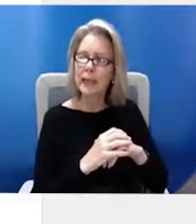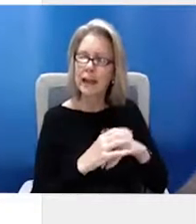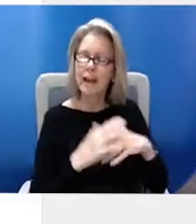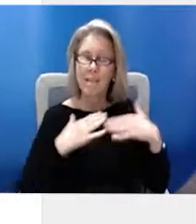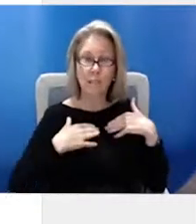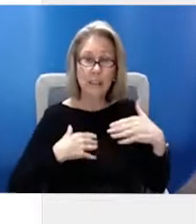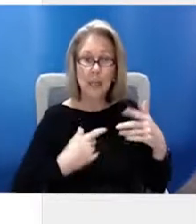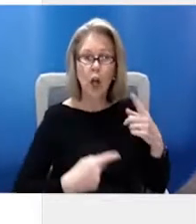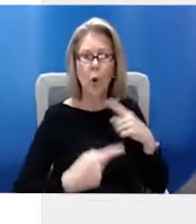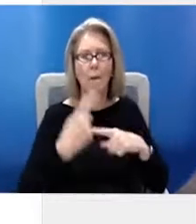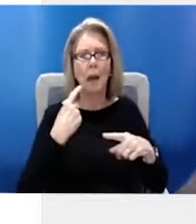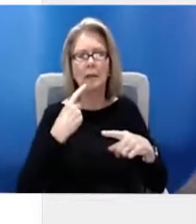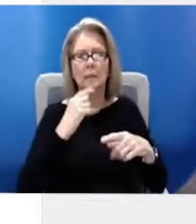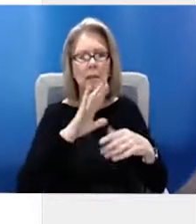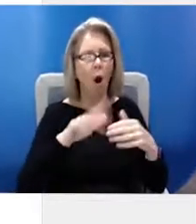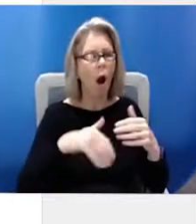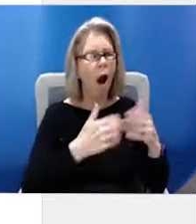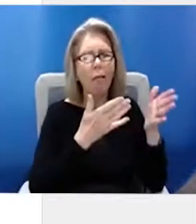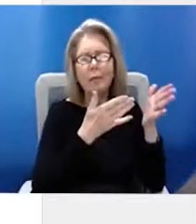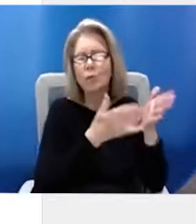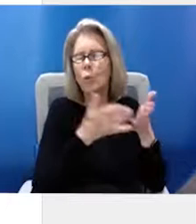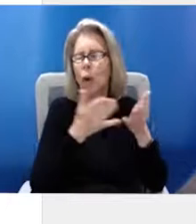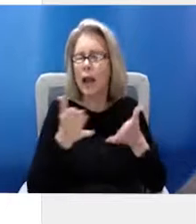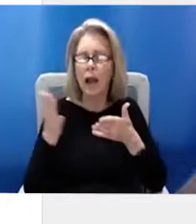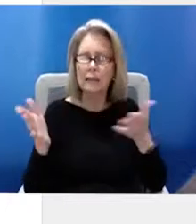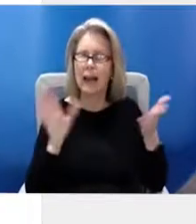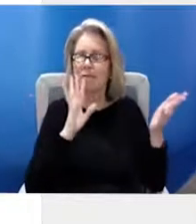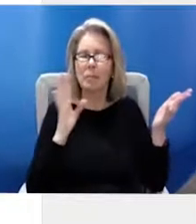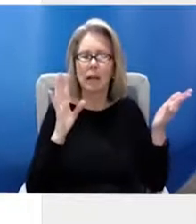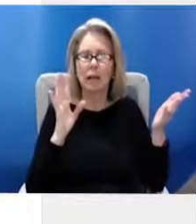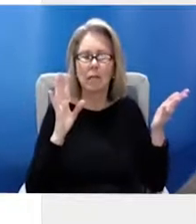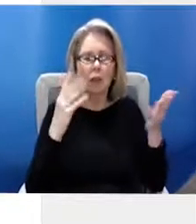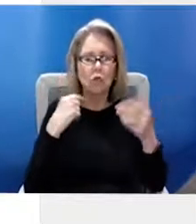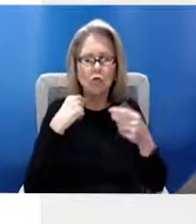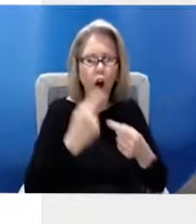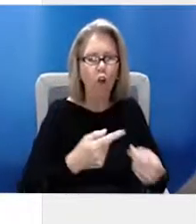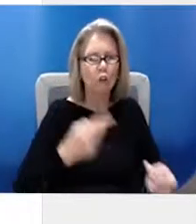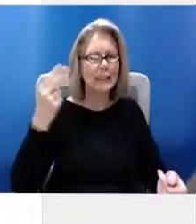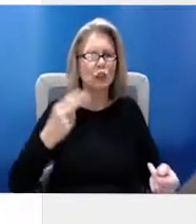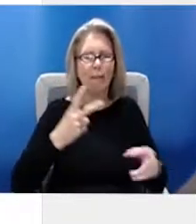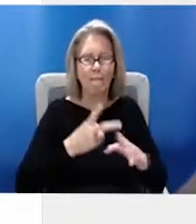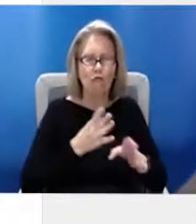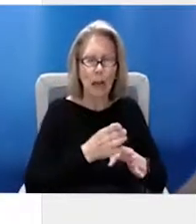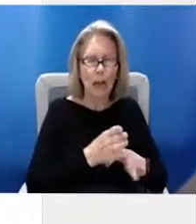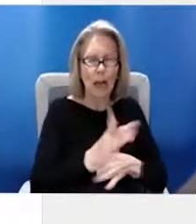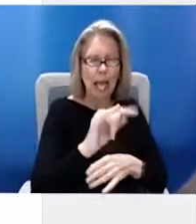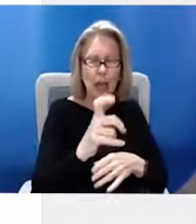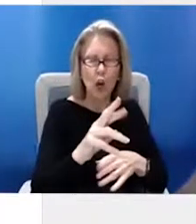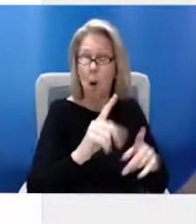is basically going back and saying there's all these ways we've been, you know, told history, very